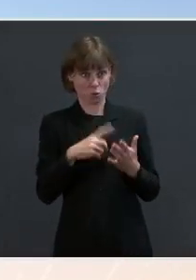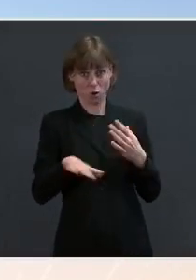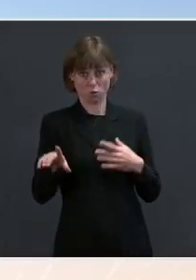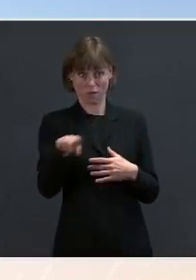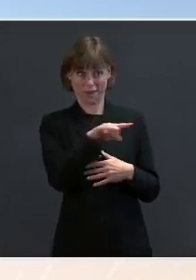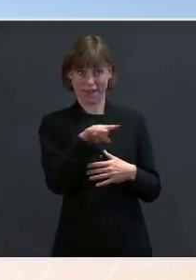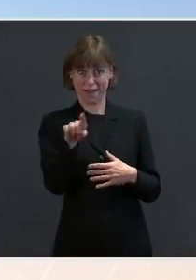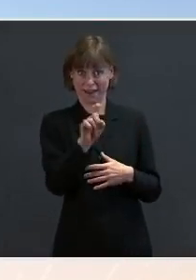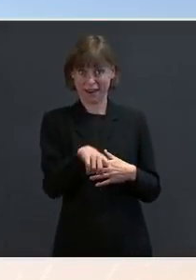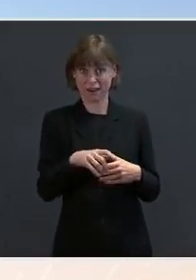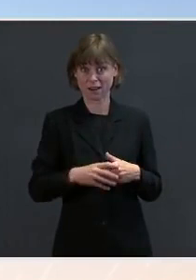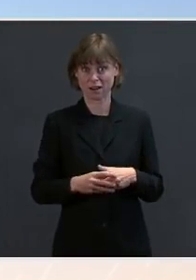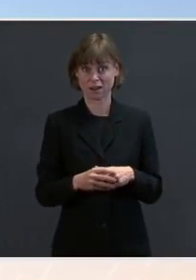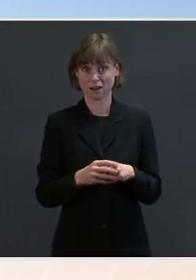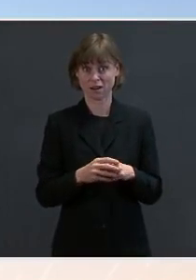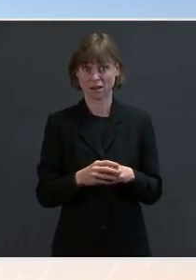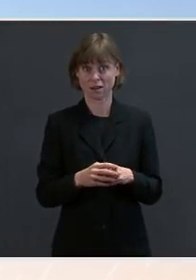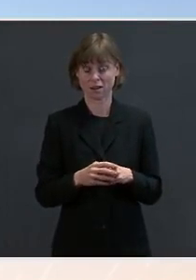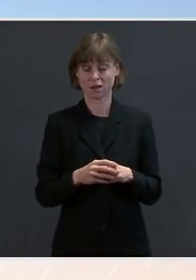also note that while we proposed